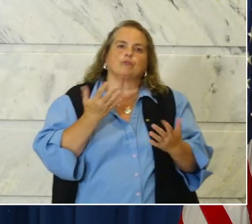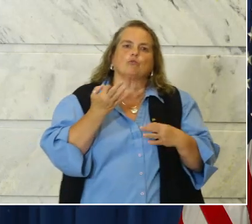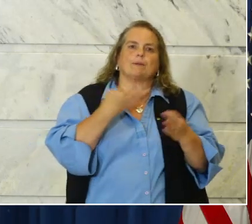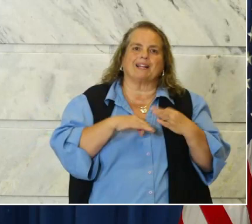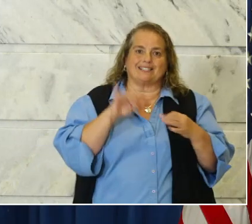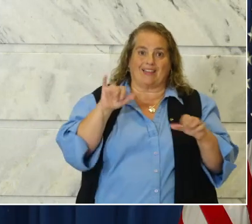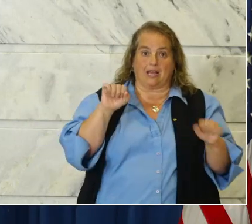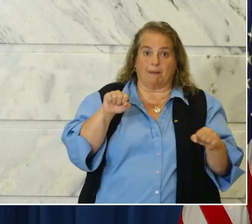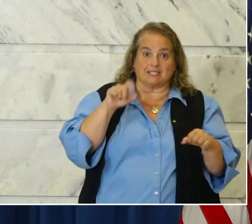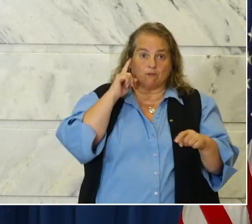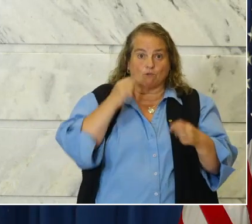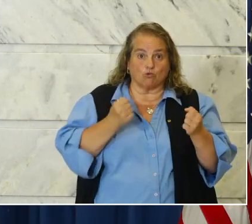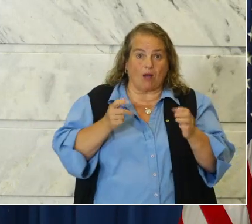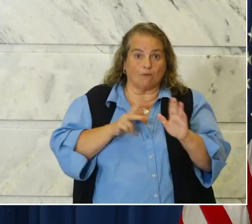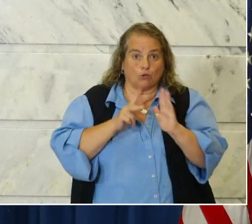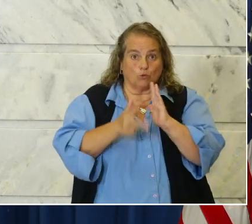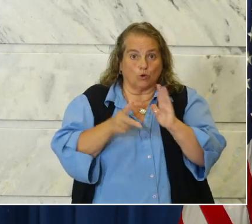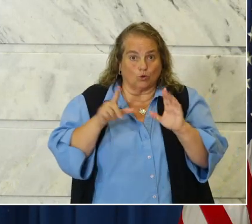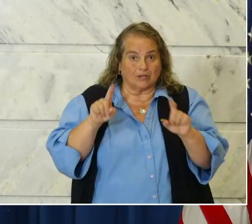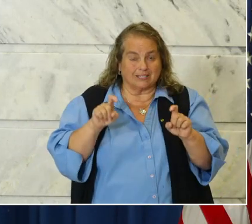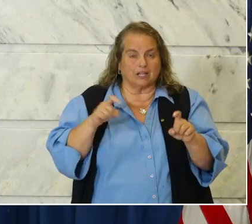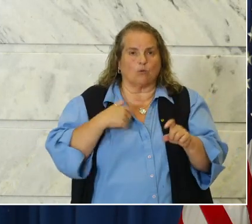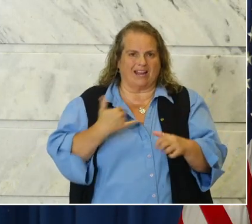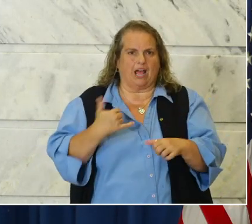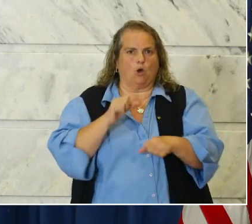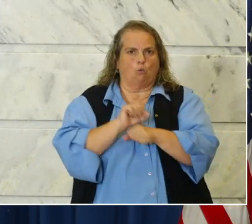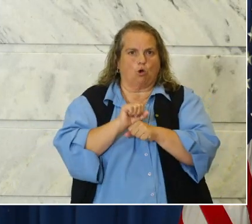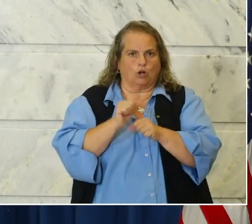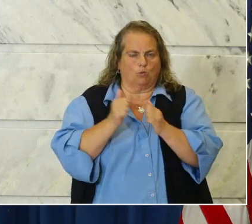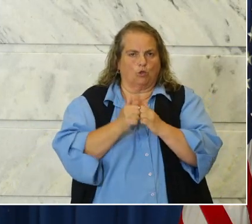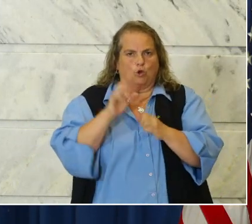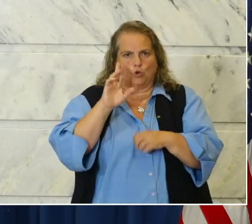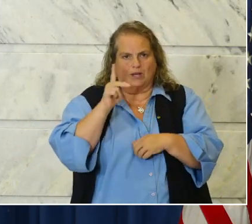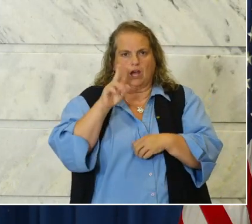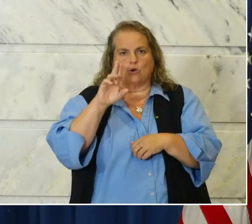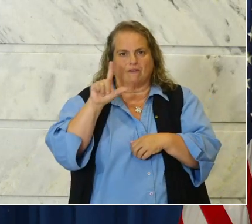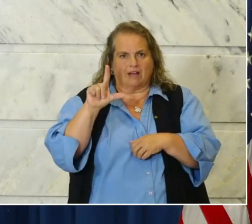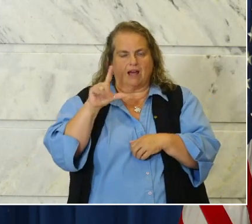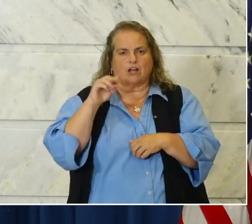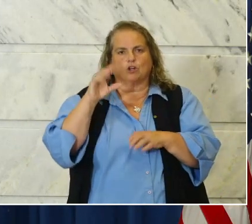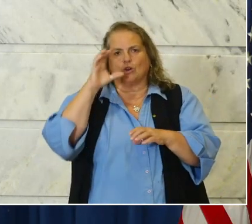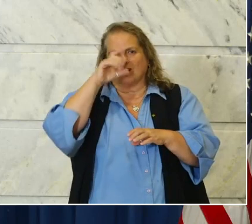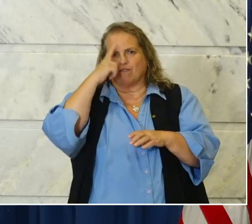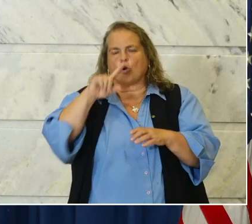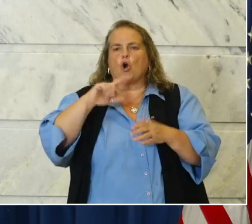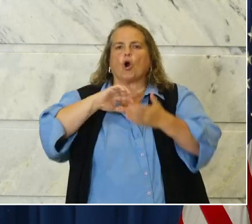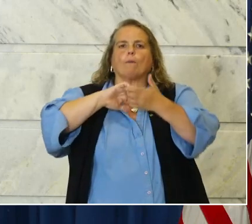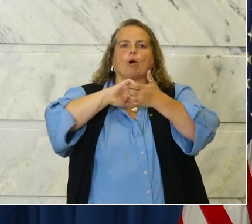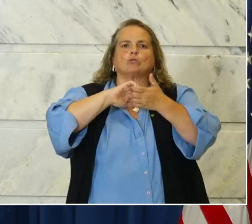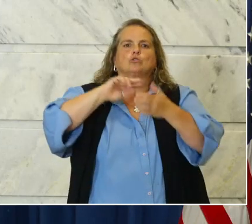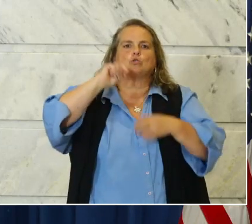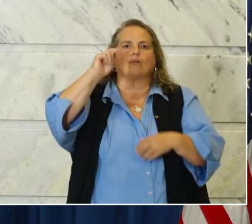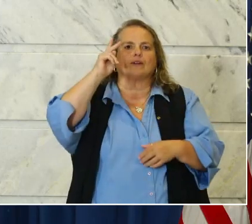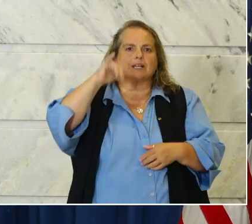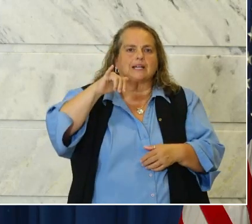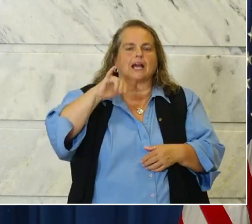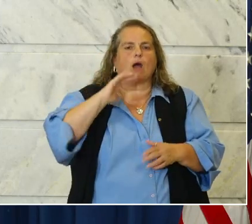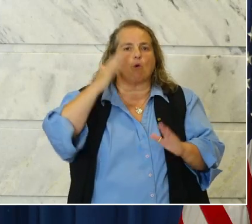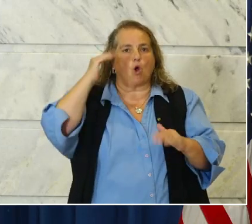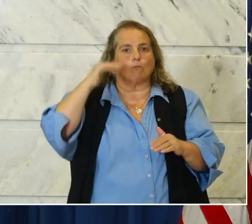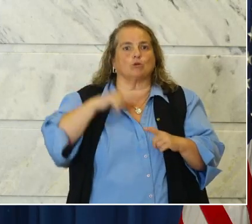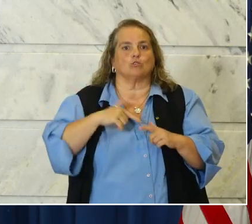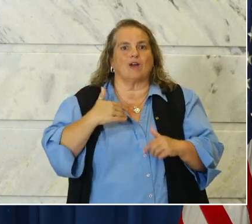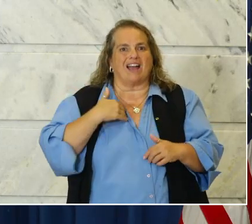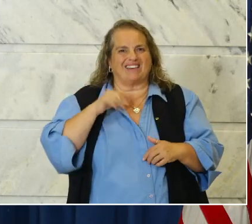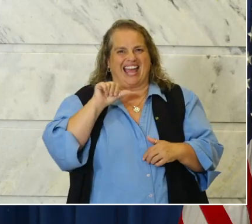for drive-through testing. We are working right now with UK, U of L, and looking for partners in Northern Kentucky. Our hope is to have